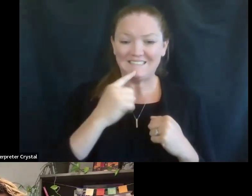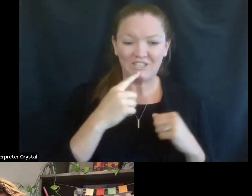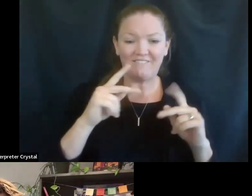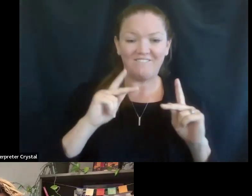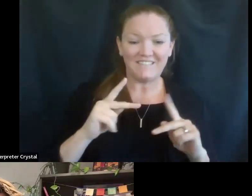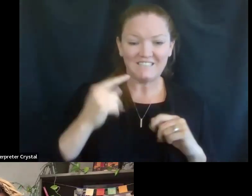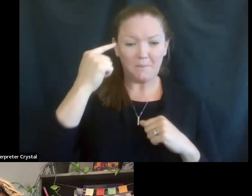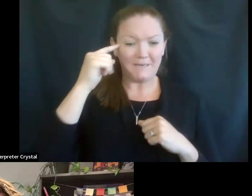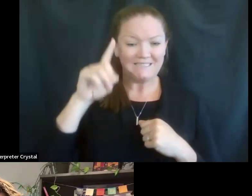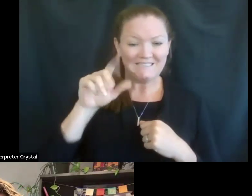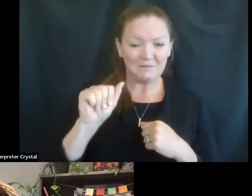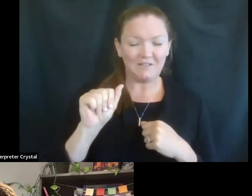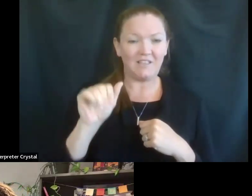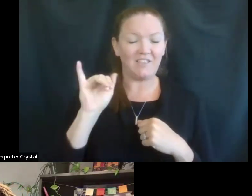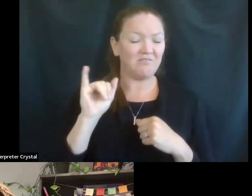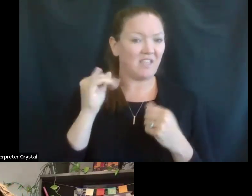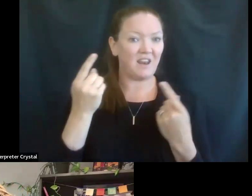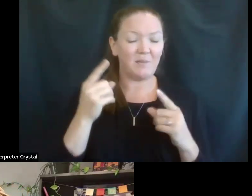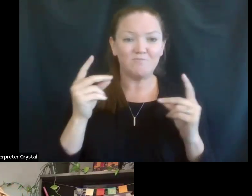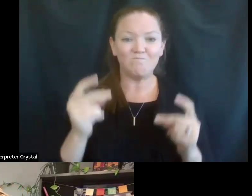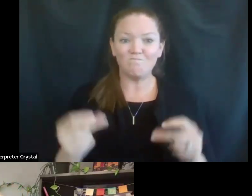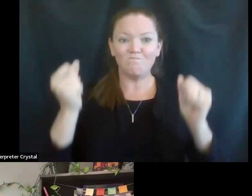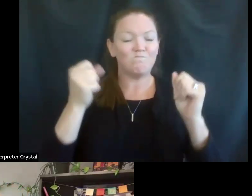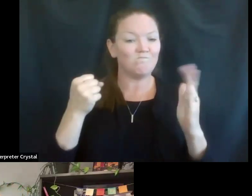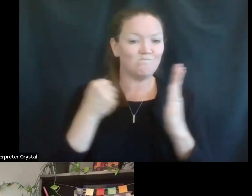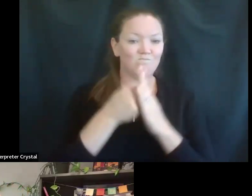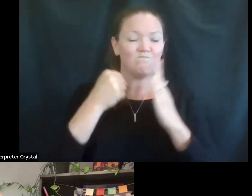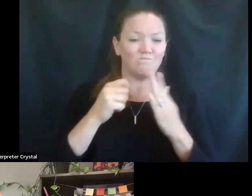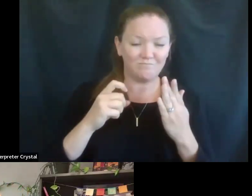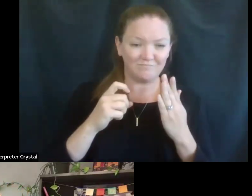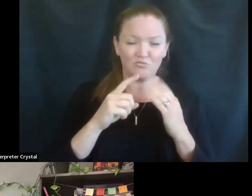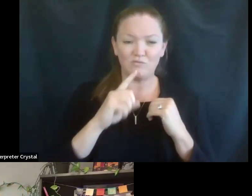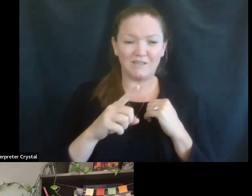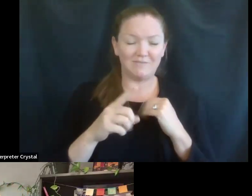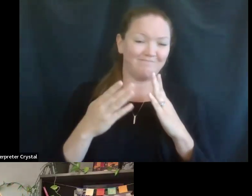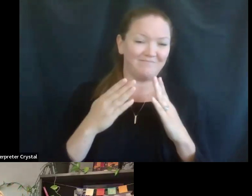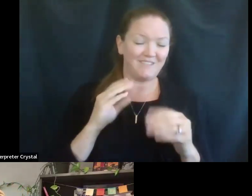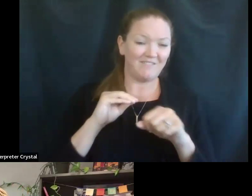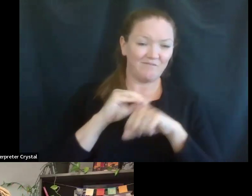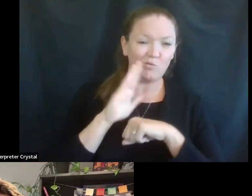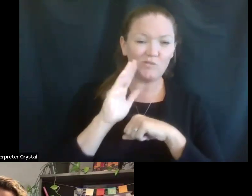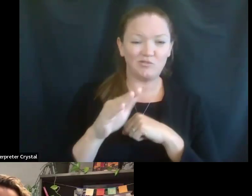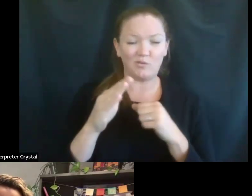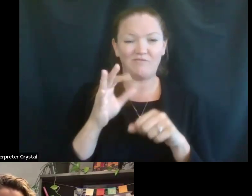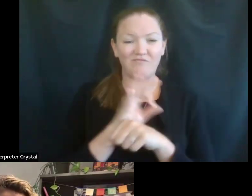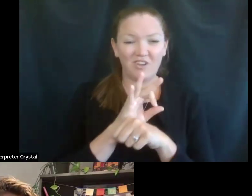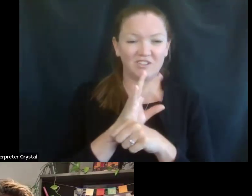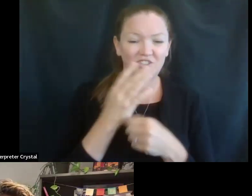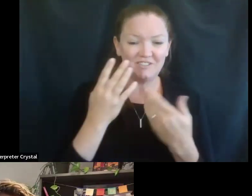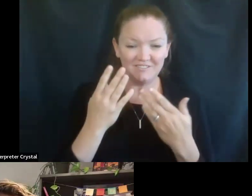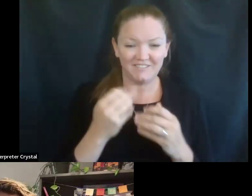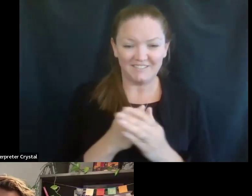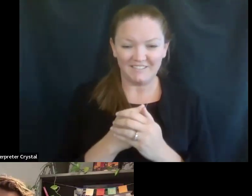instant, unanticipated impairments of vital functions and need broadband access and large video screen access.